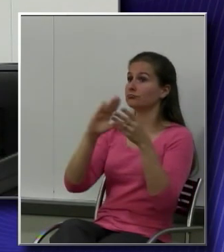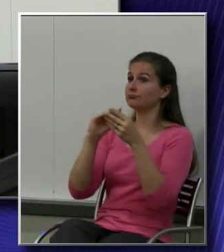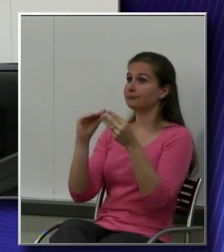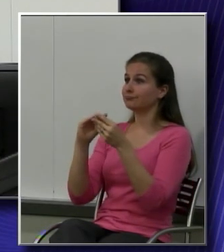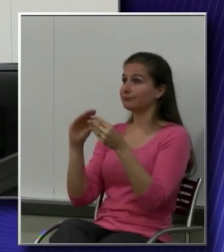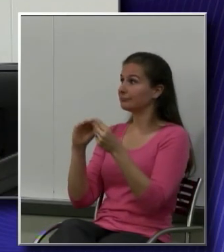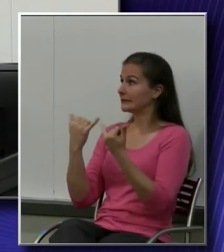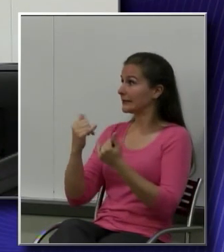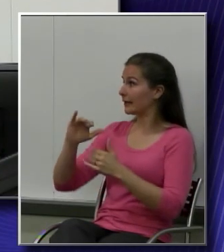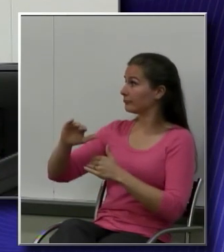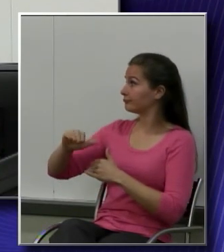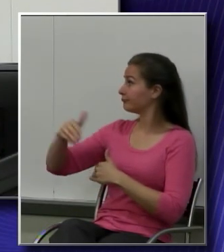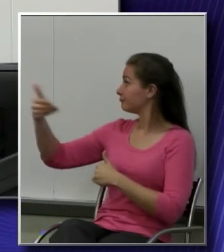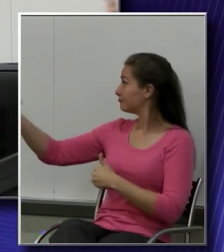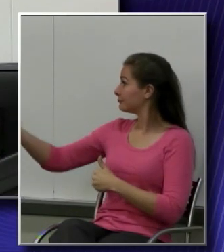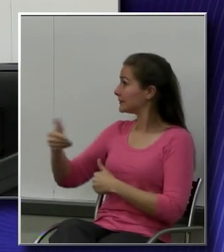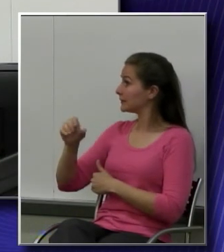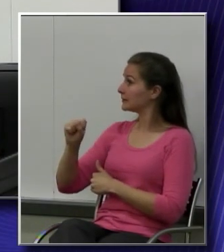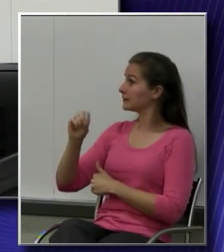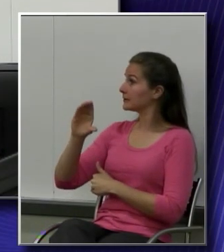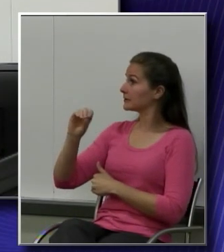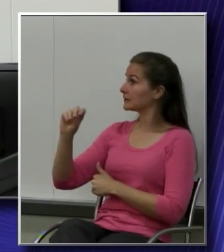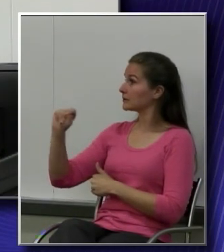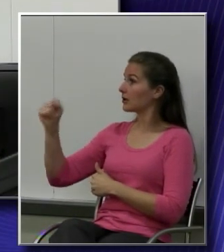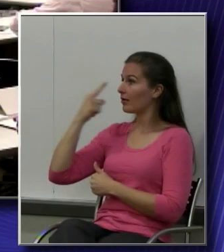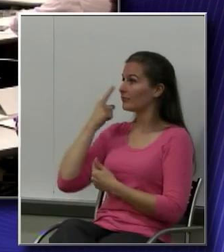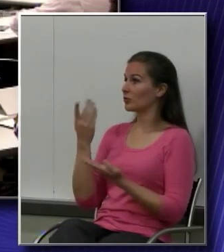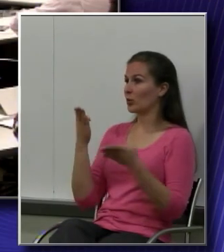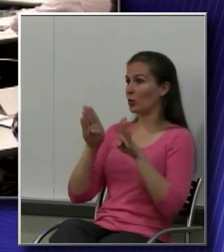will turn it over to Scott Doherty for closing remarks.